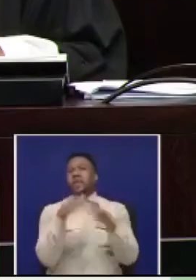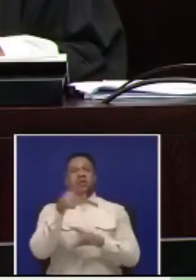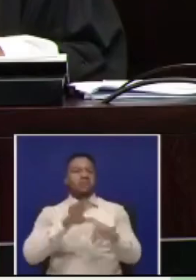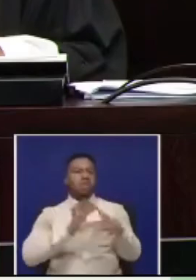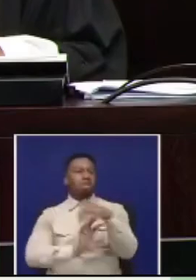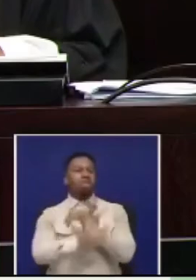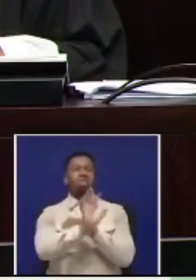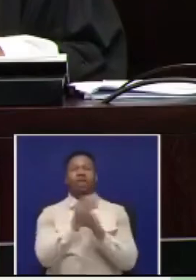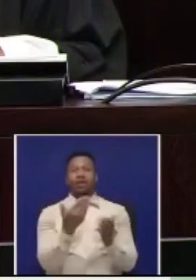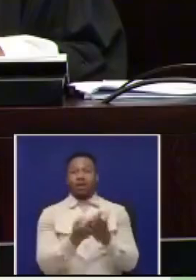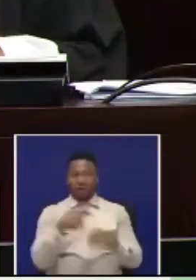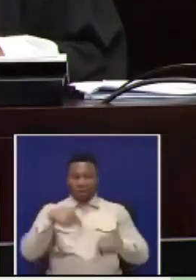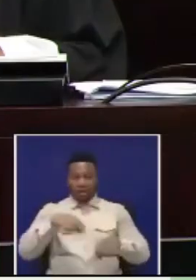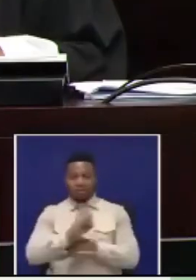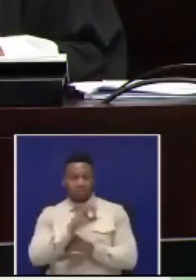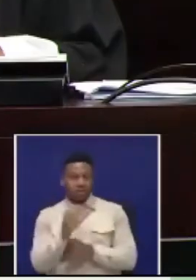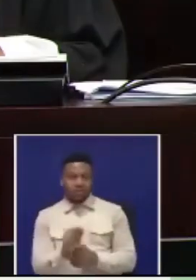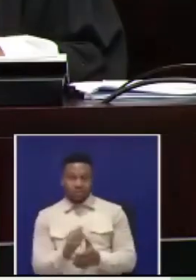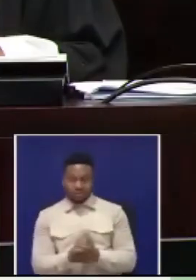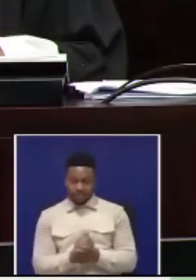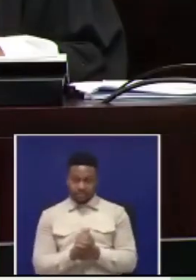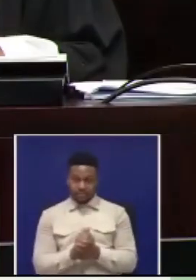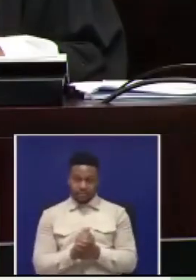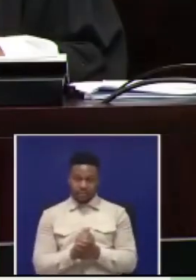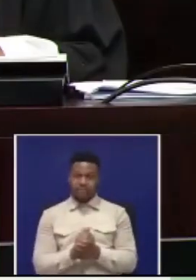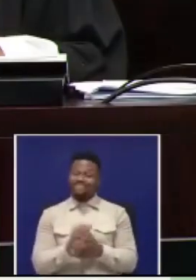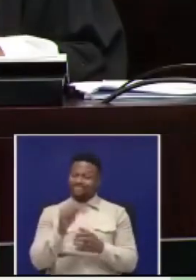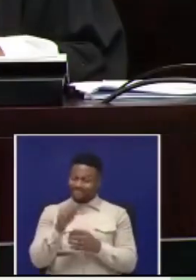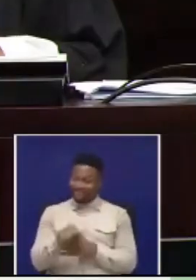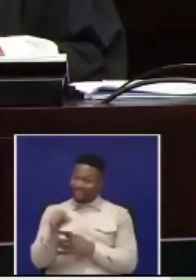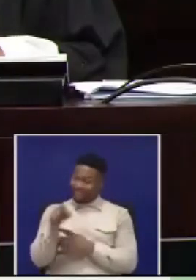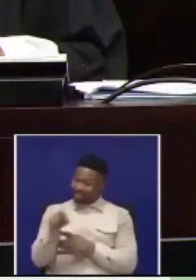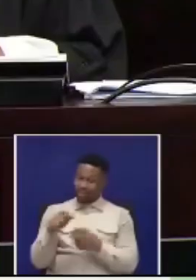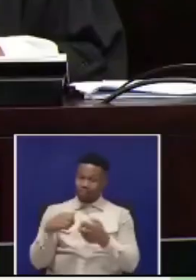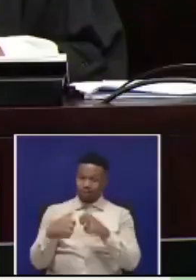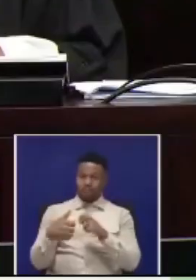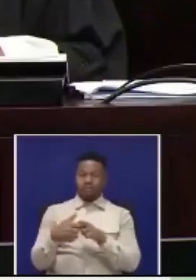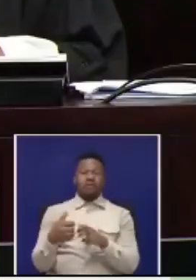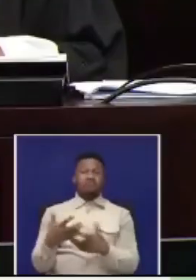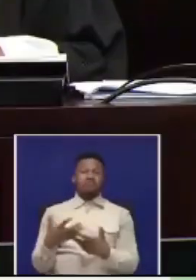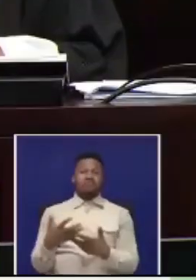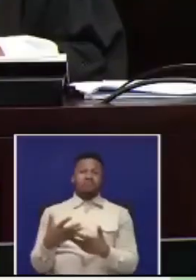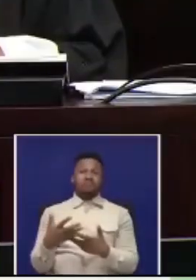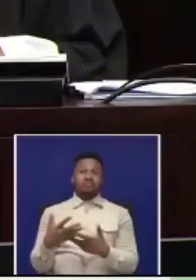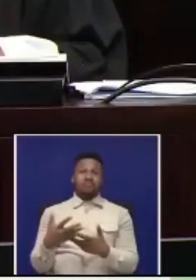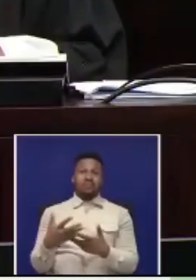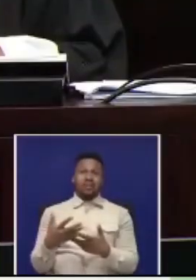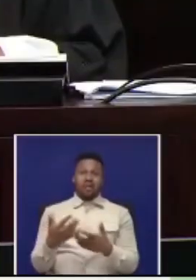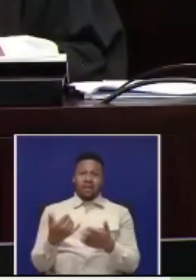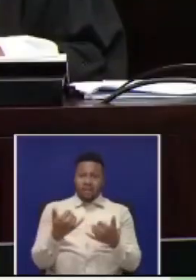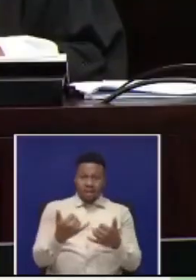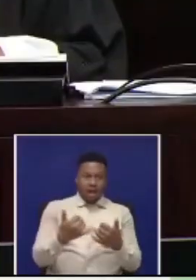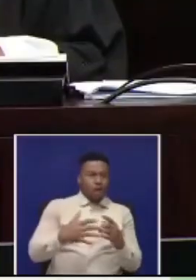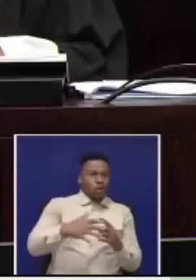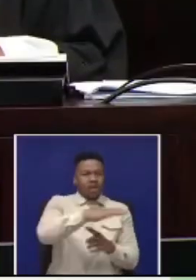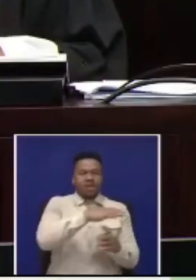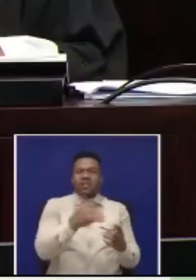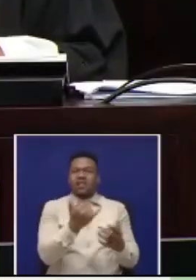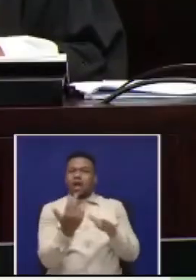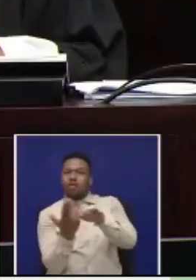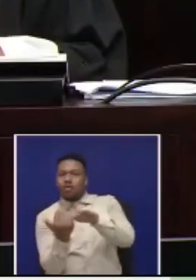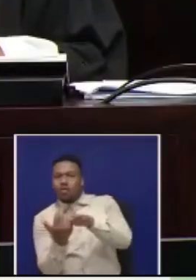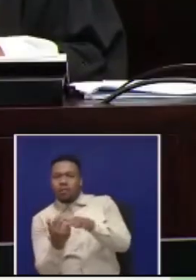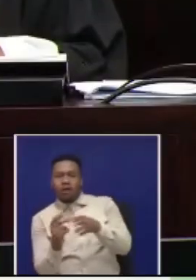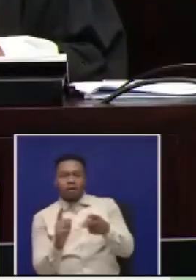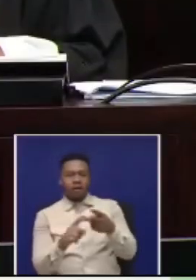have eyes to see the dire consequences on our communities. Industries like e-hailing, beauty, hospitality,